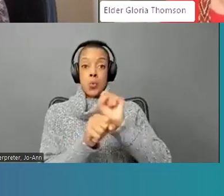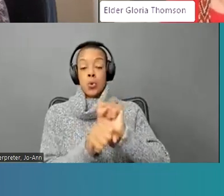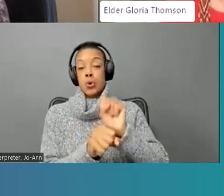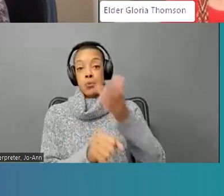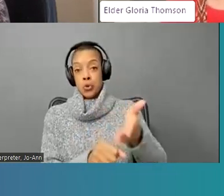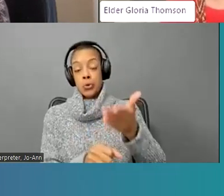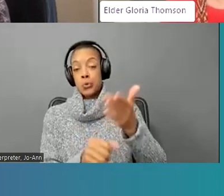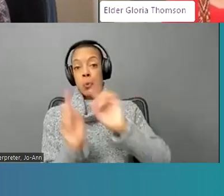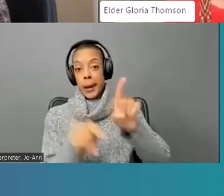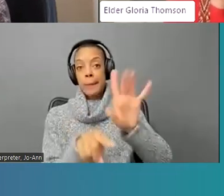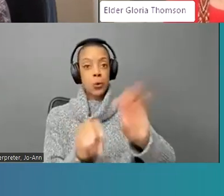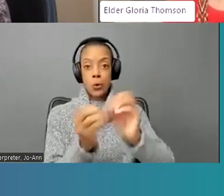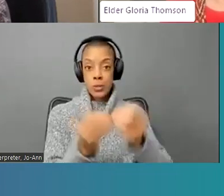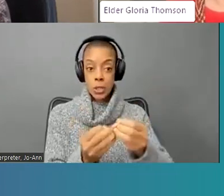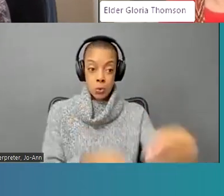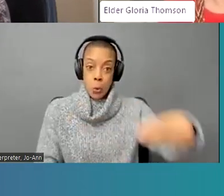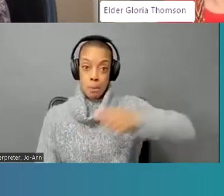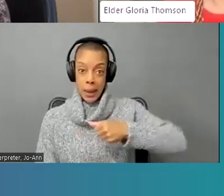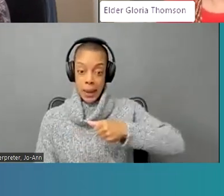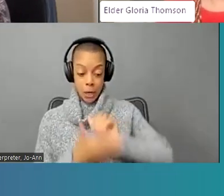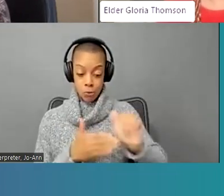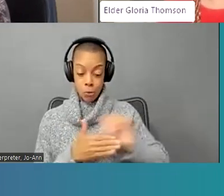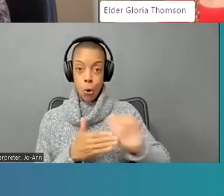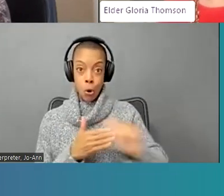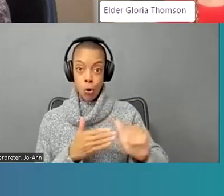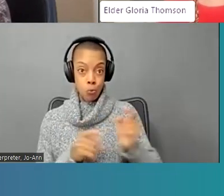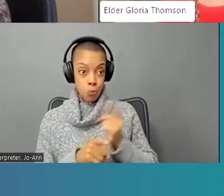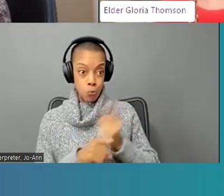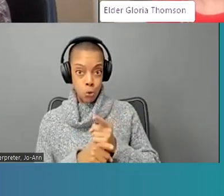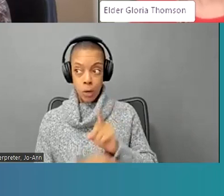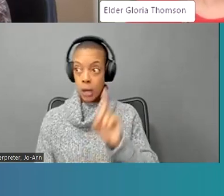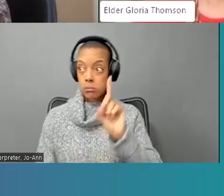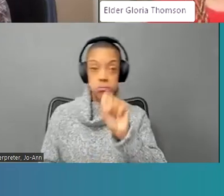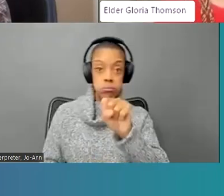if you would rather offer a land or a car,